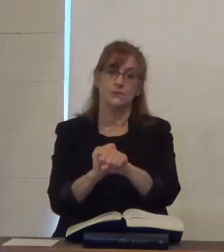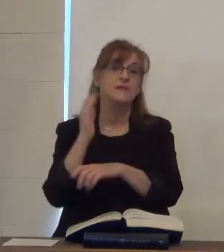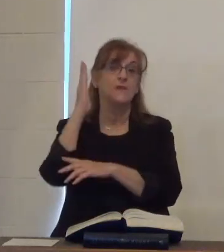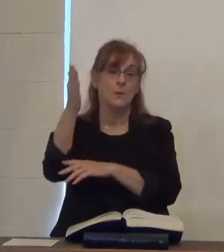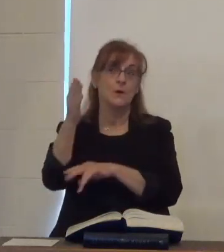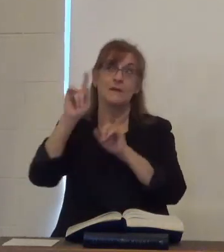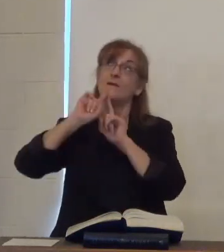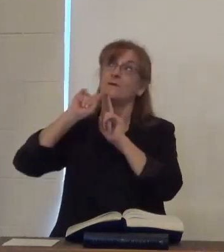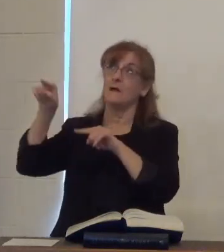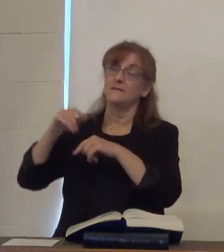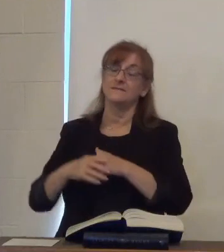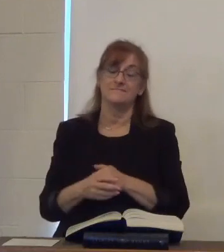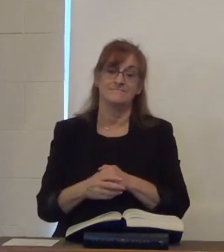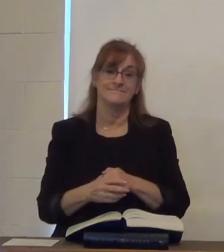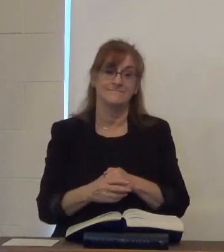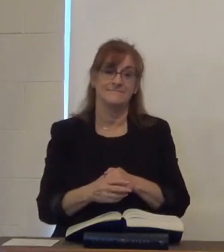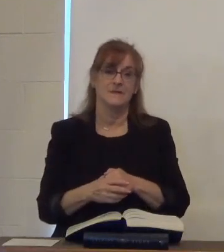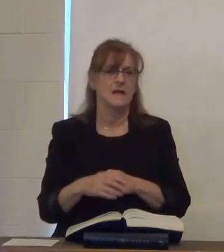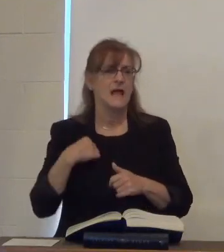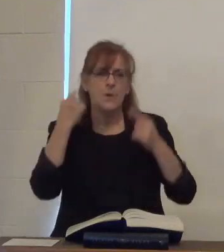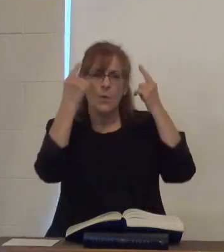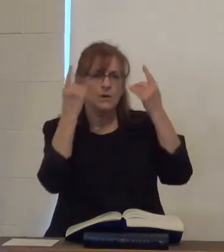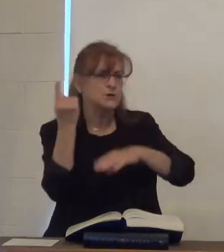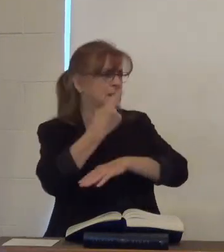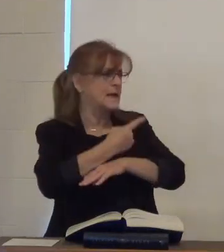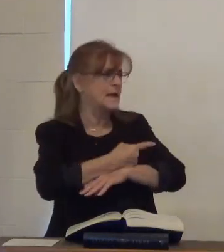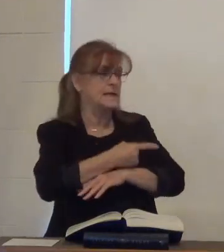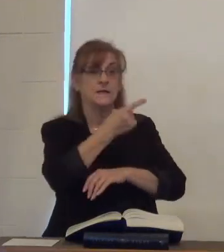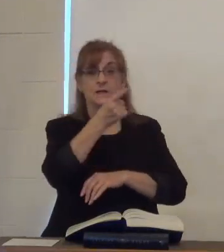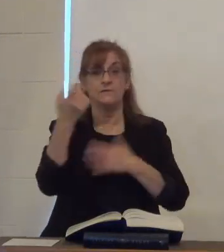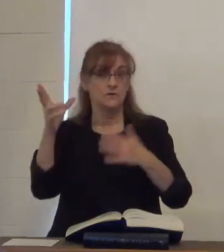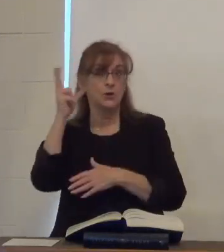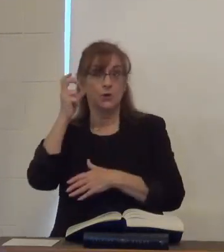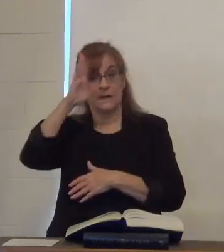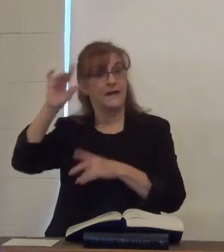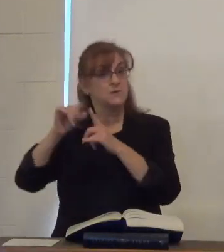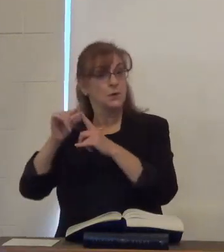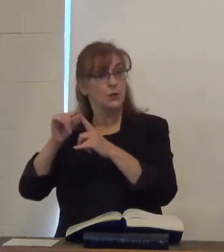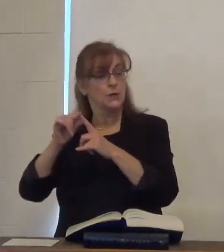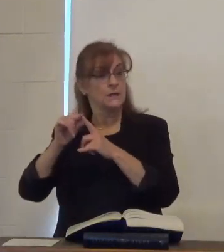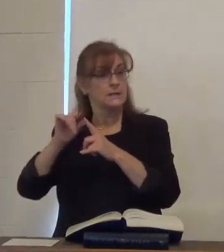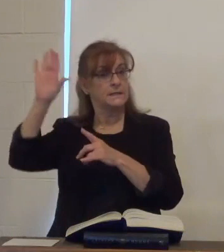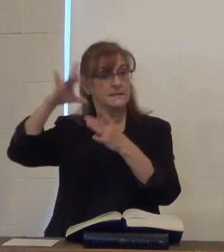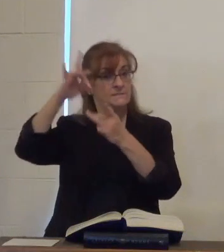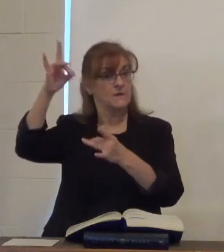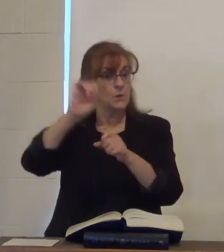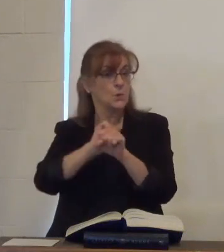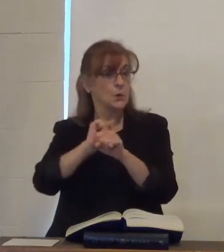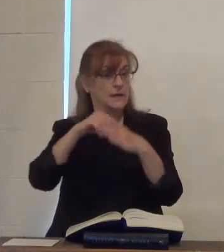a response. I wonder today, as you've heard the word of God, is the Spirit of God working in your